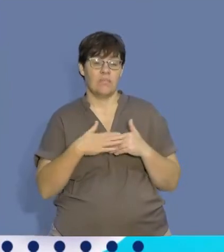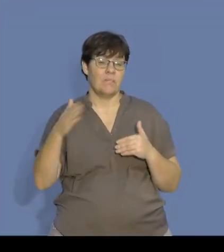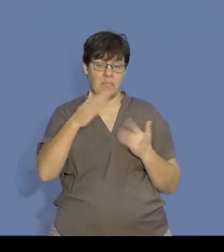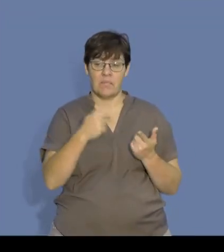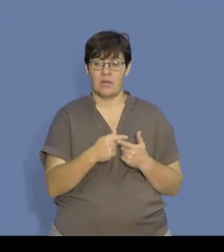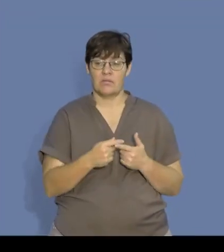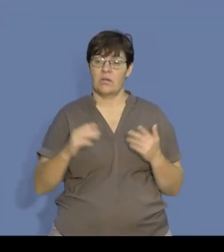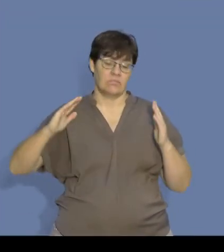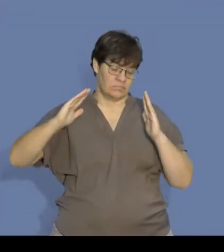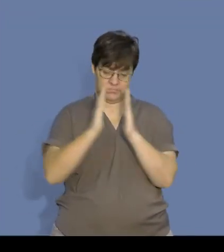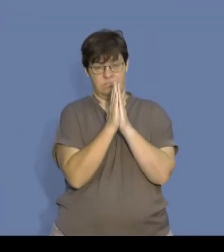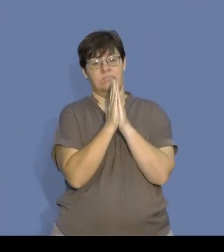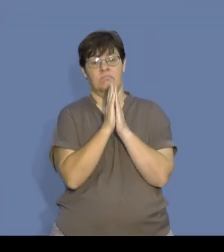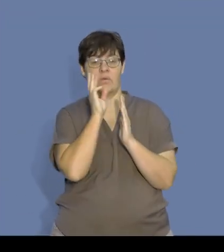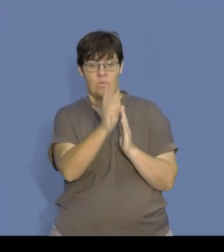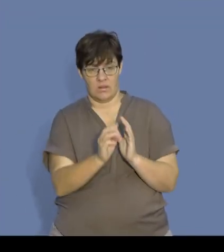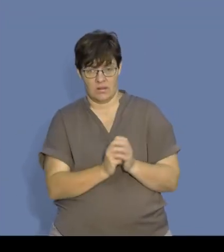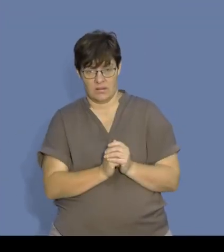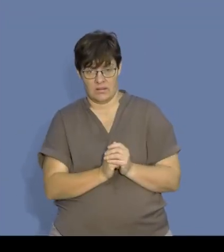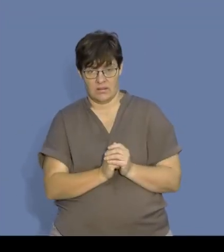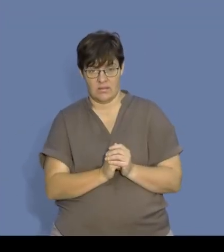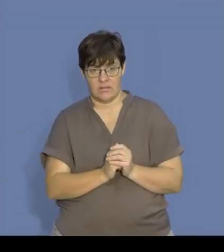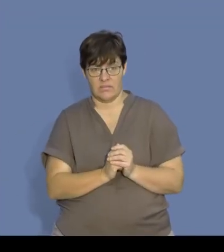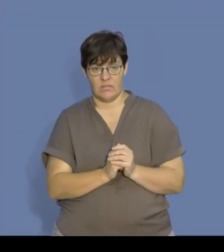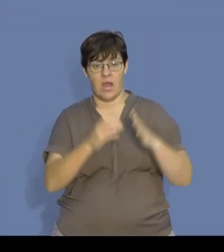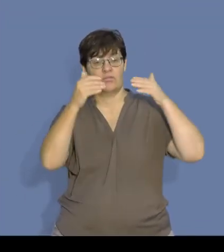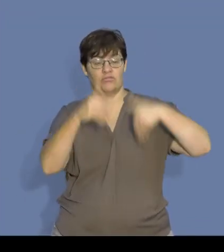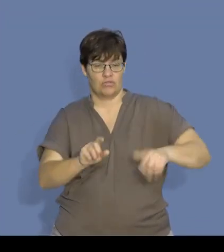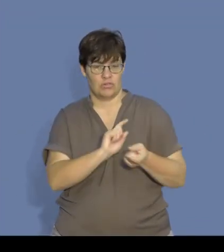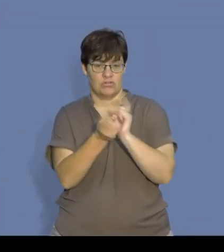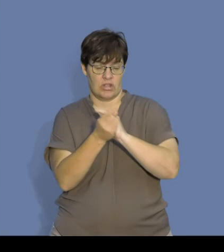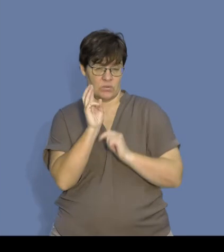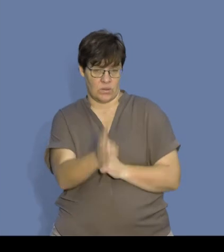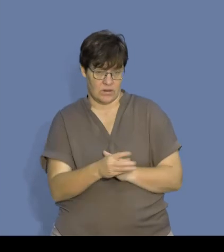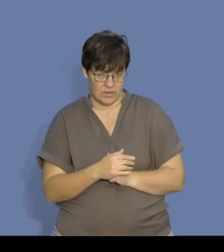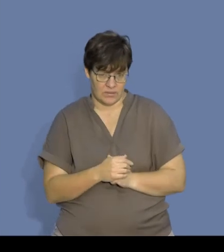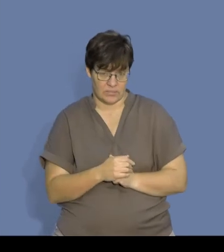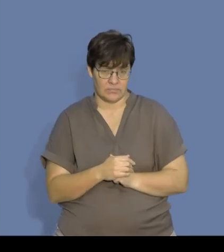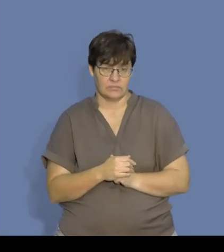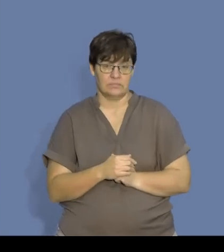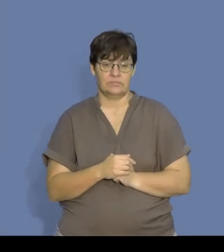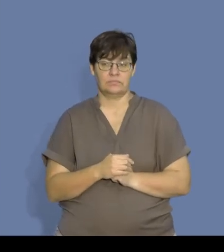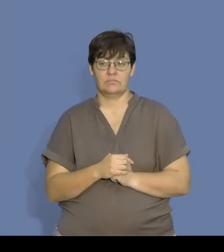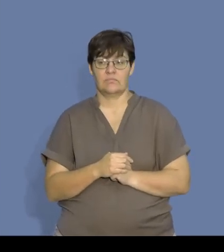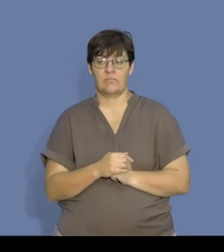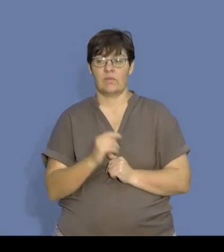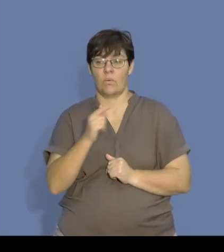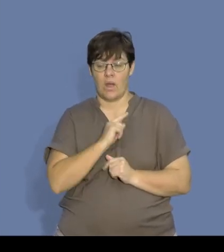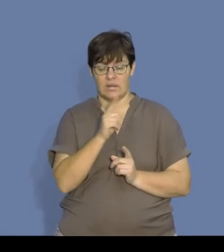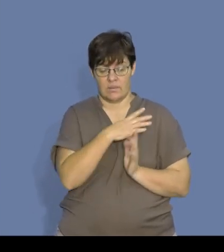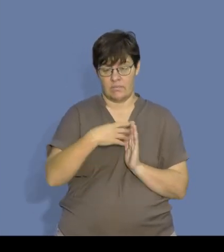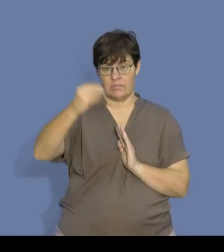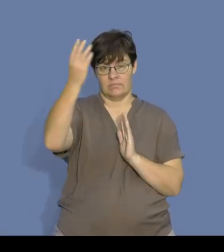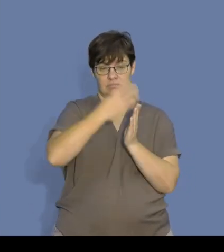off, it'll go flat because it'll become neutral. But what are we looking for? The electrons